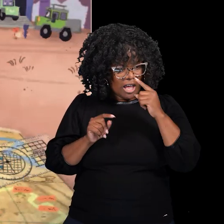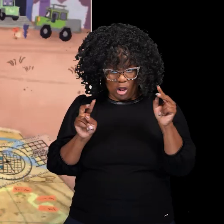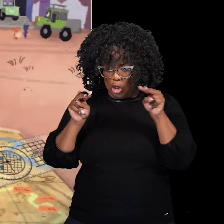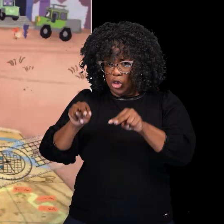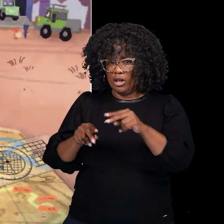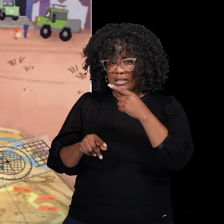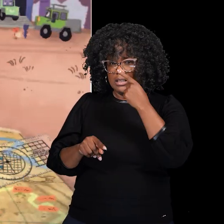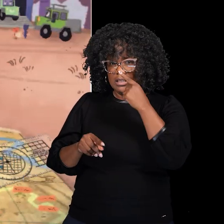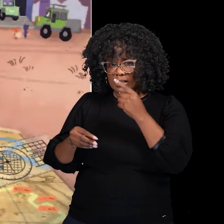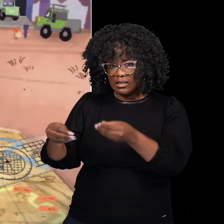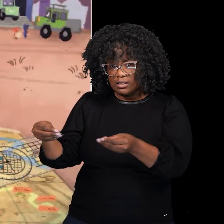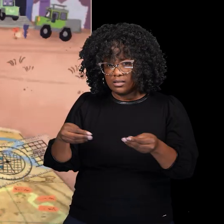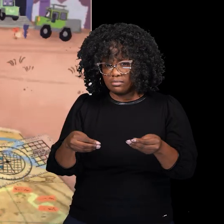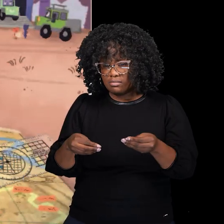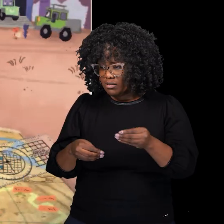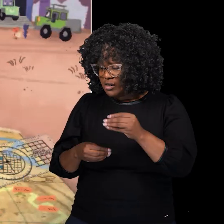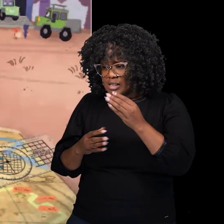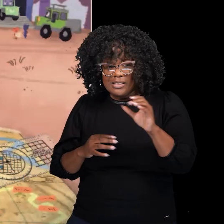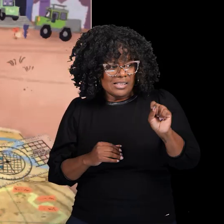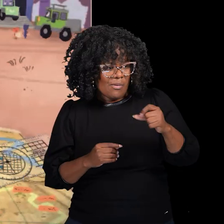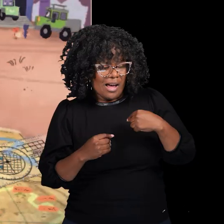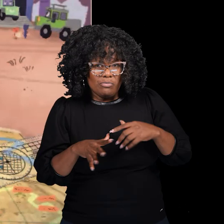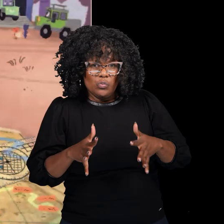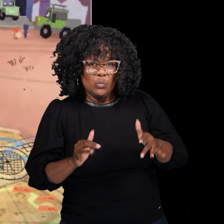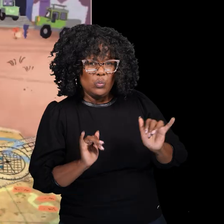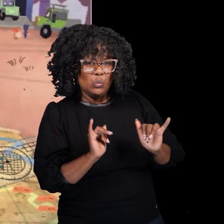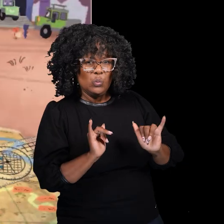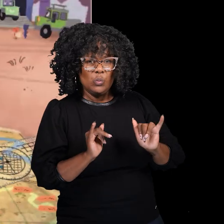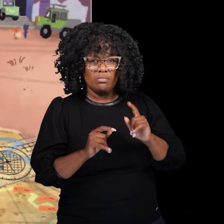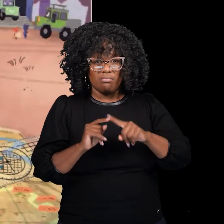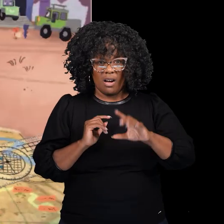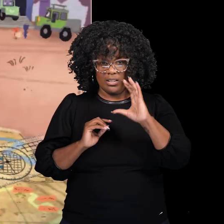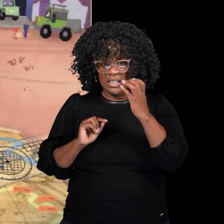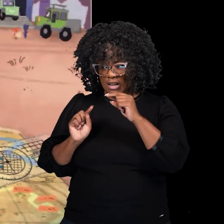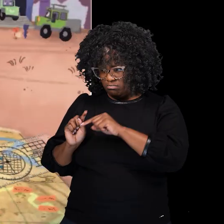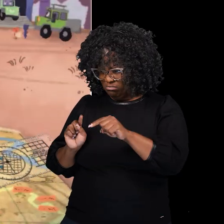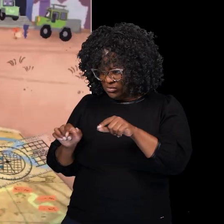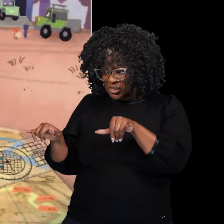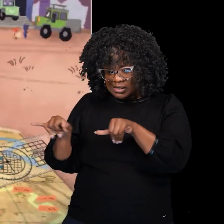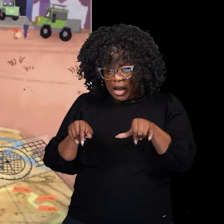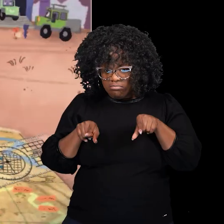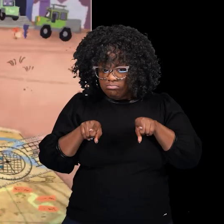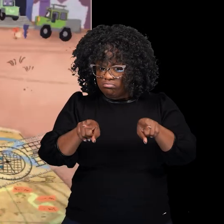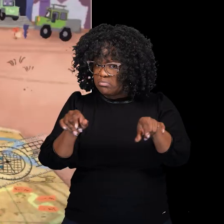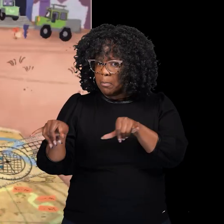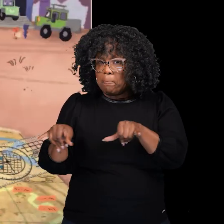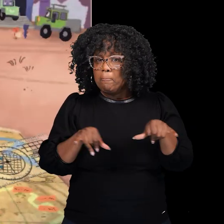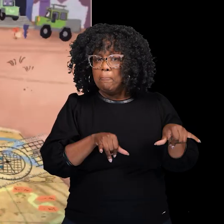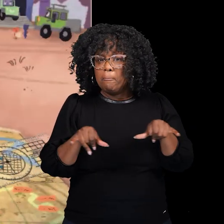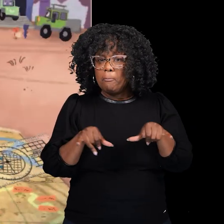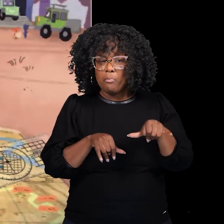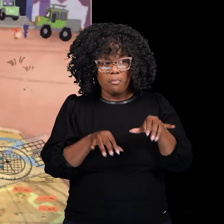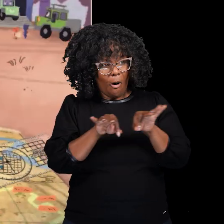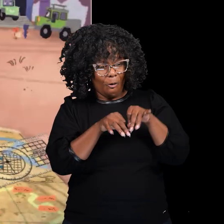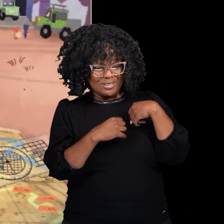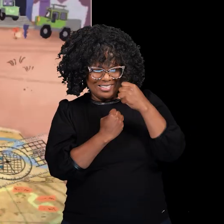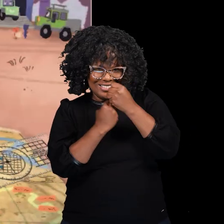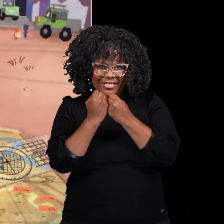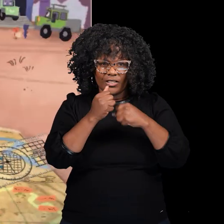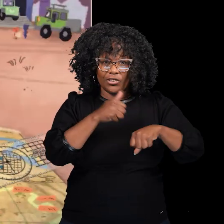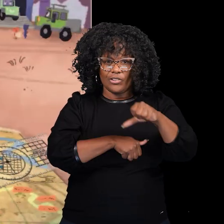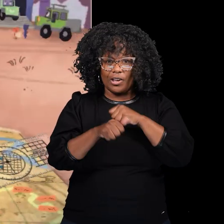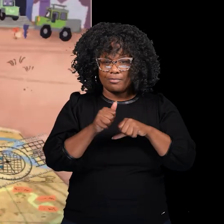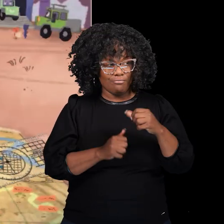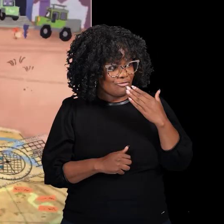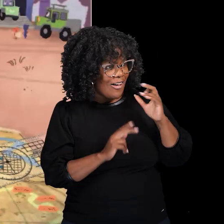Can you take a look? I'm anxious too, Scout, but it looks like your route matches what I have. We rookies need to help each